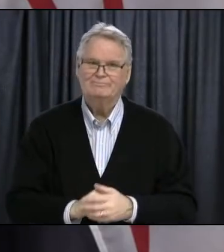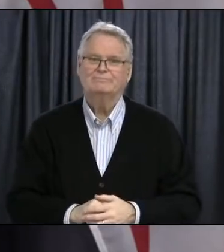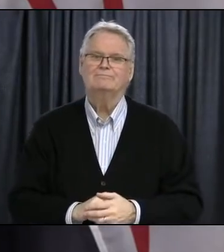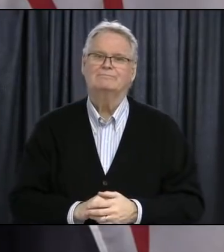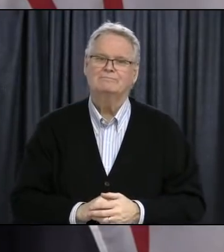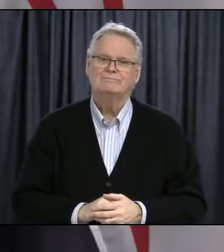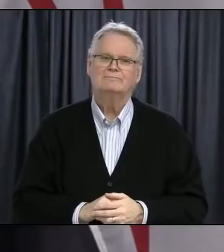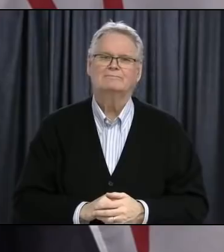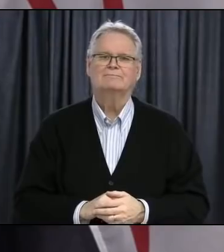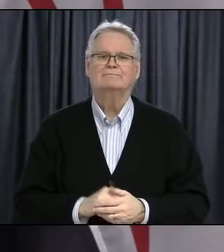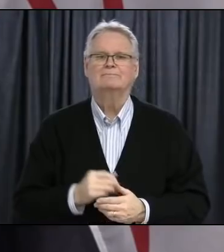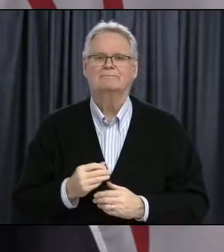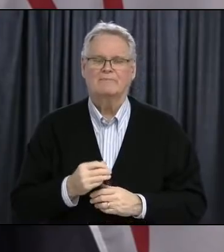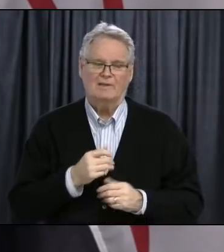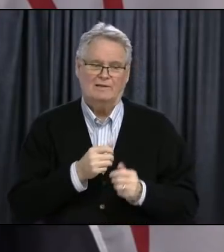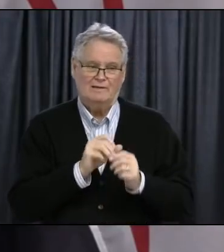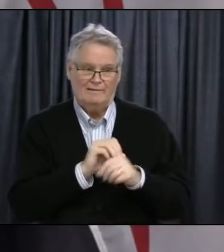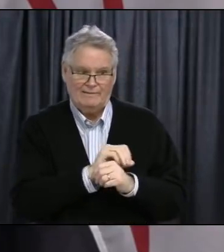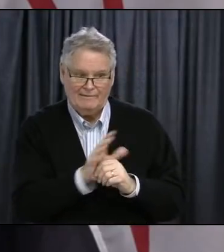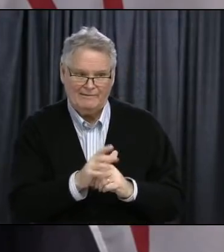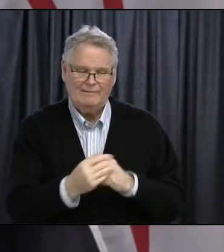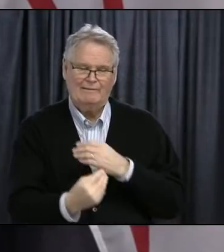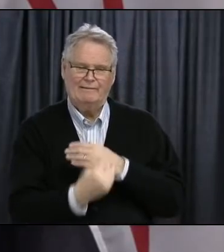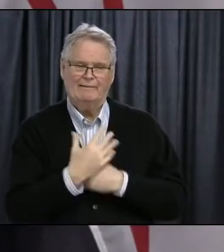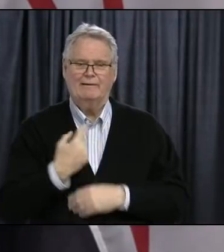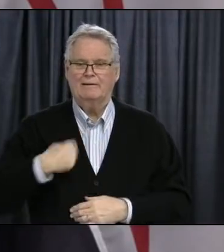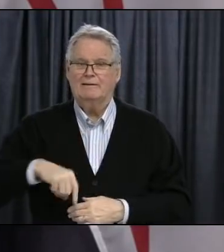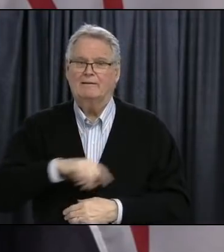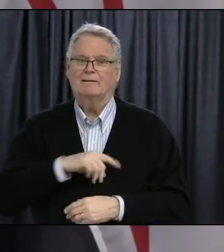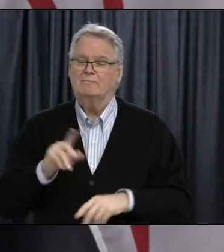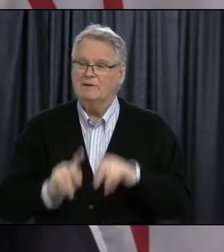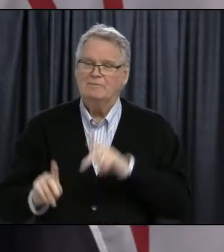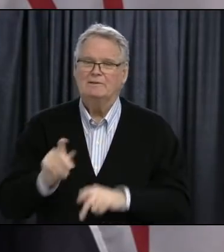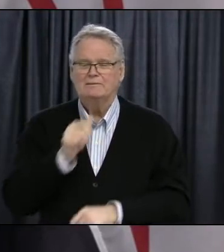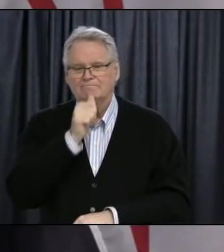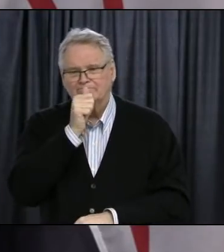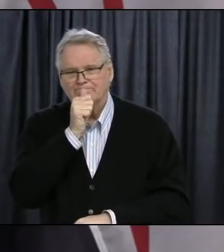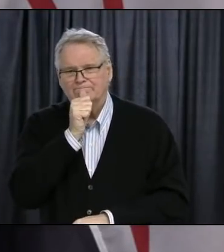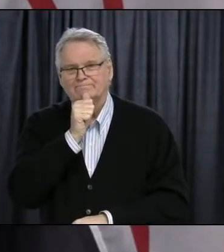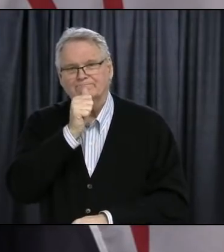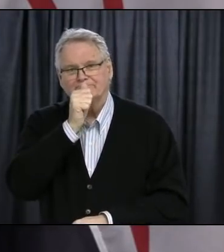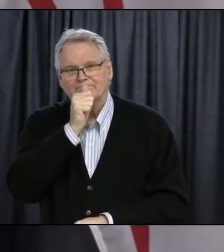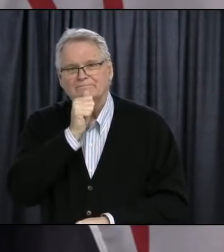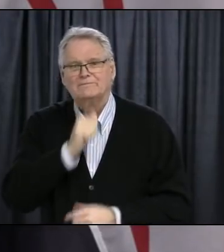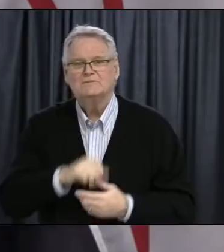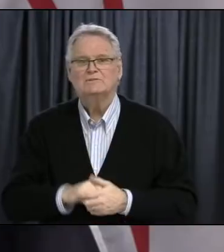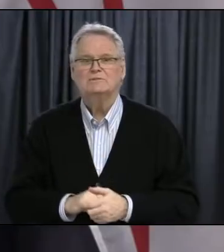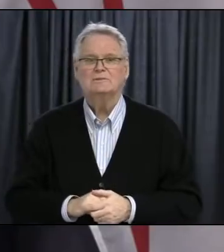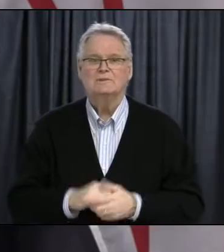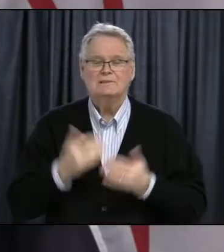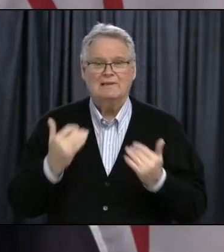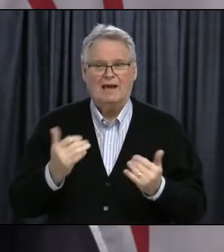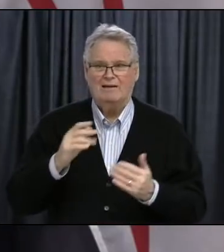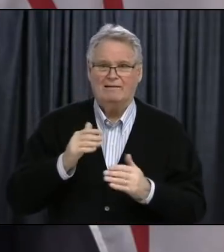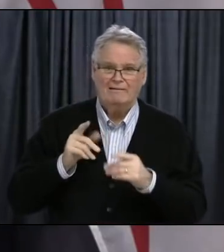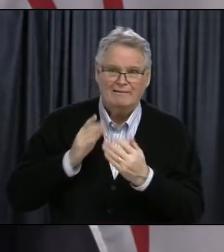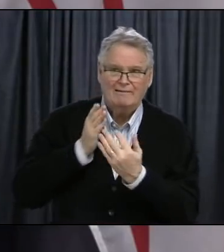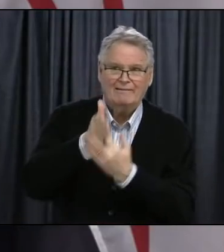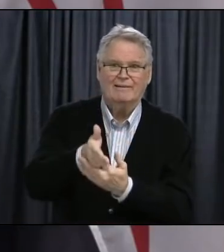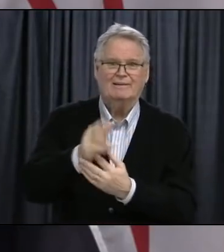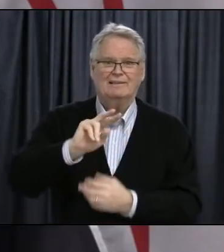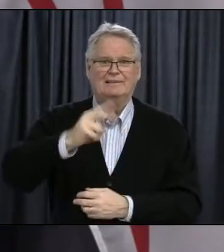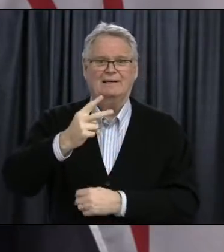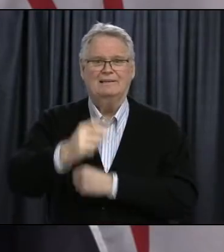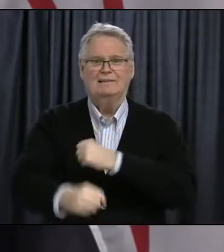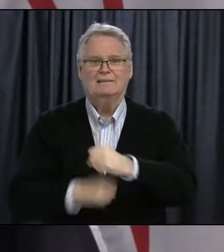it will continue to do so as we move into year 2. The people of our province have shown time and again that you have the determination to do